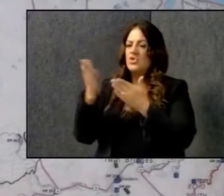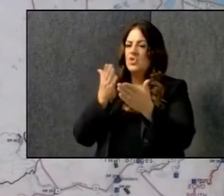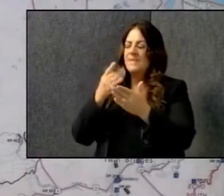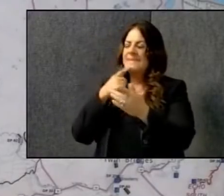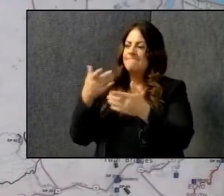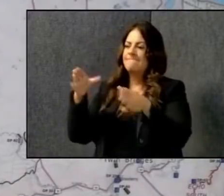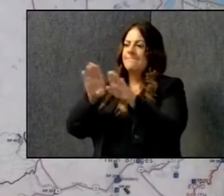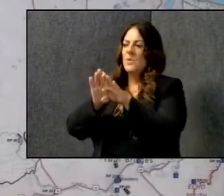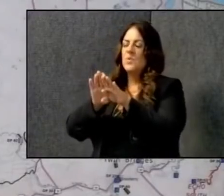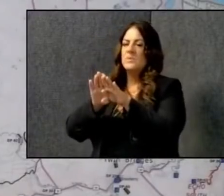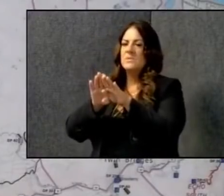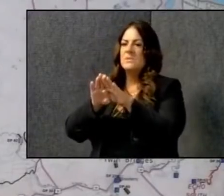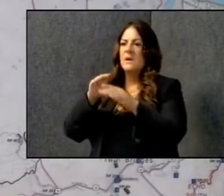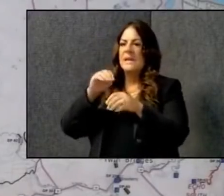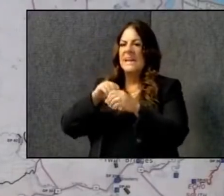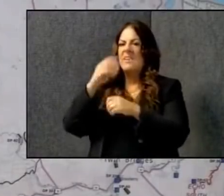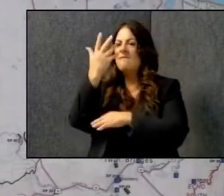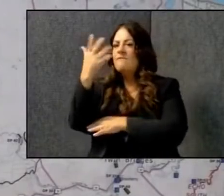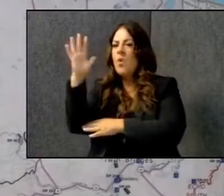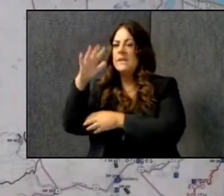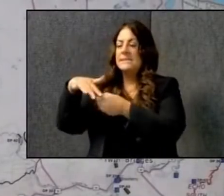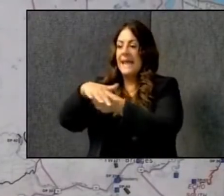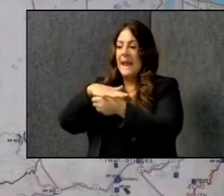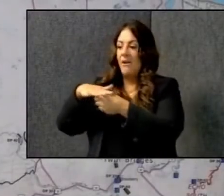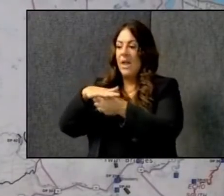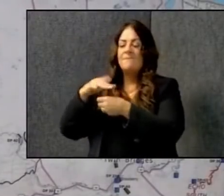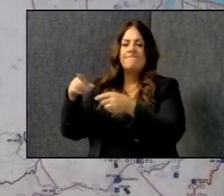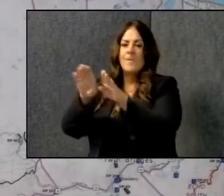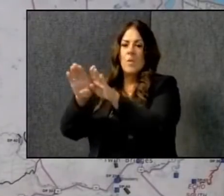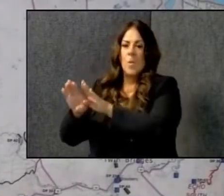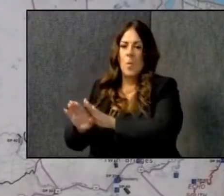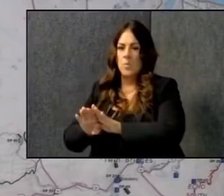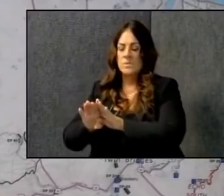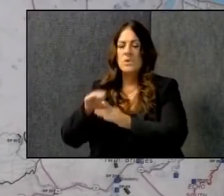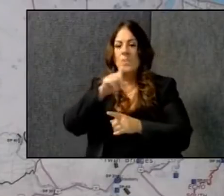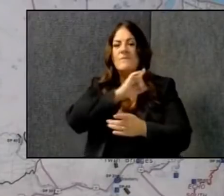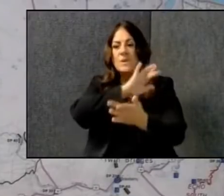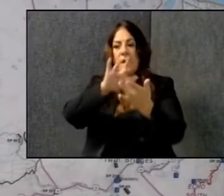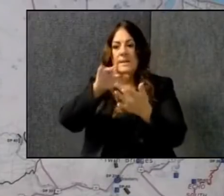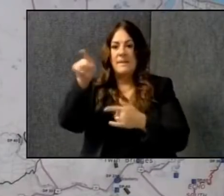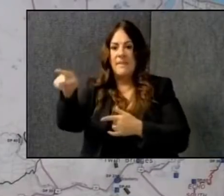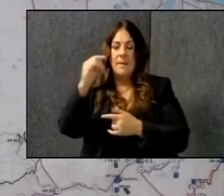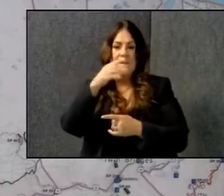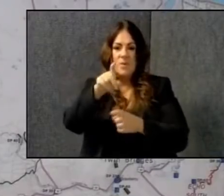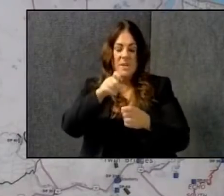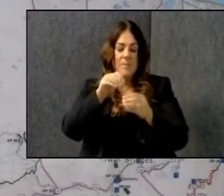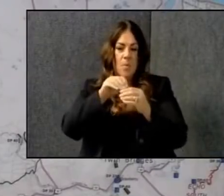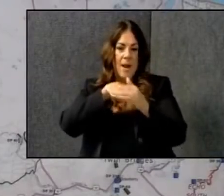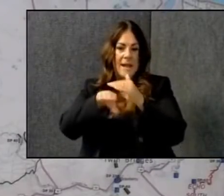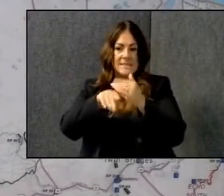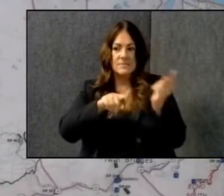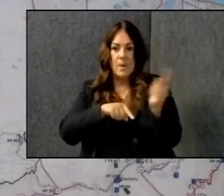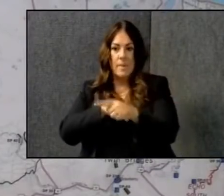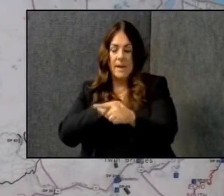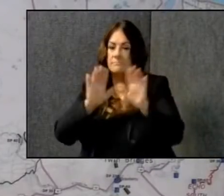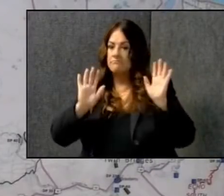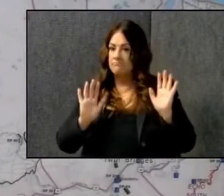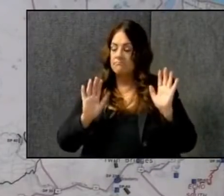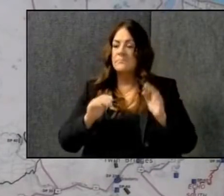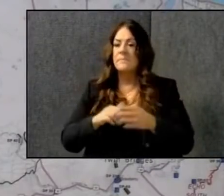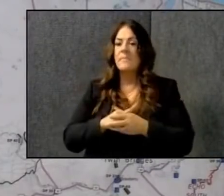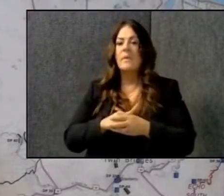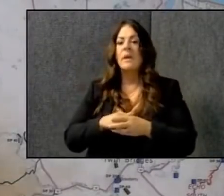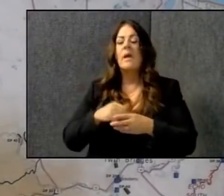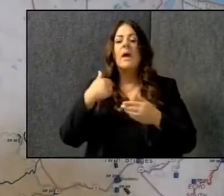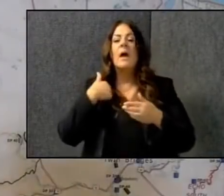the fire for all forest land, so check with your local forest representatives for access. However, this is still completely closed. I'd like to thank the